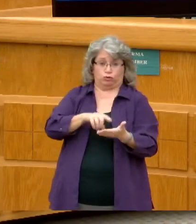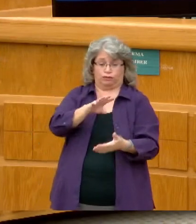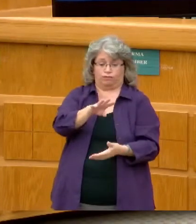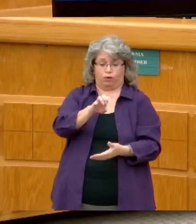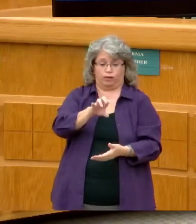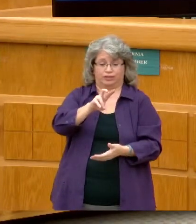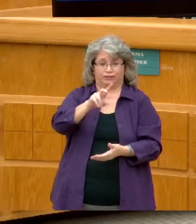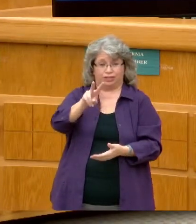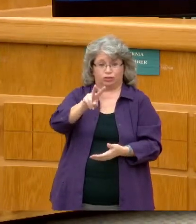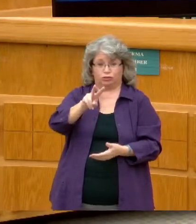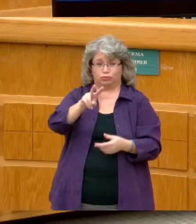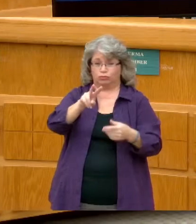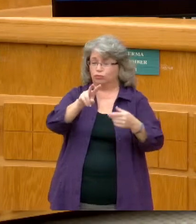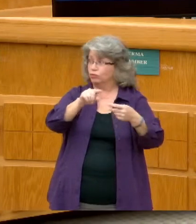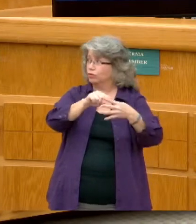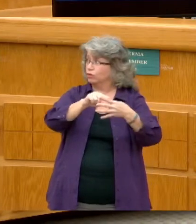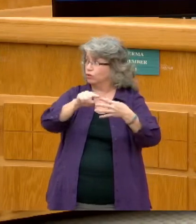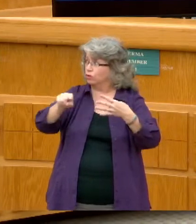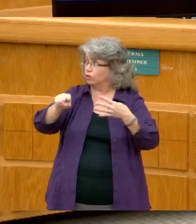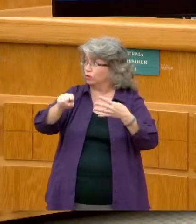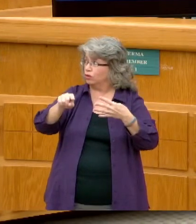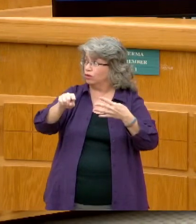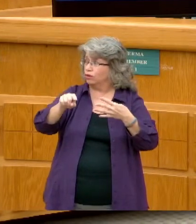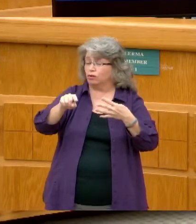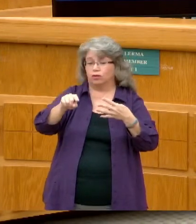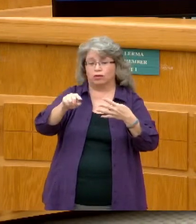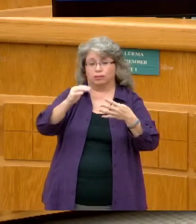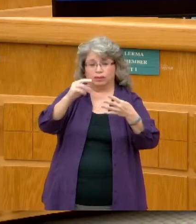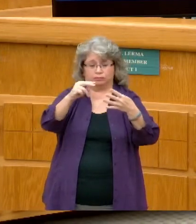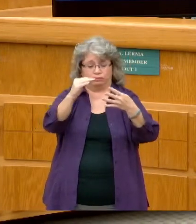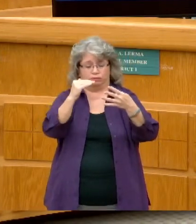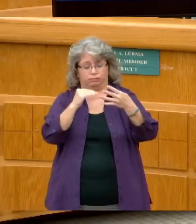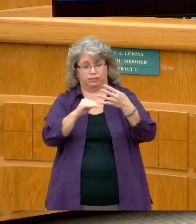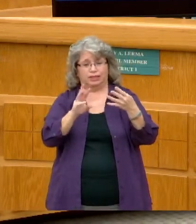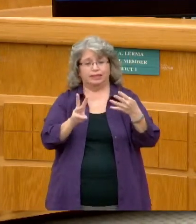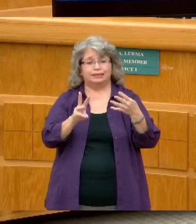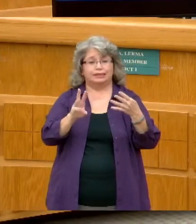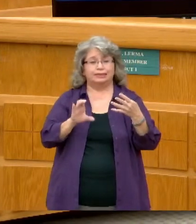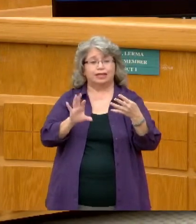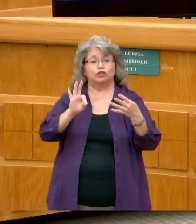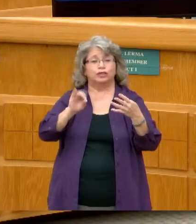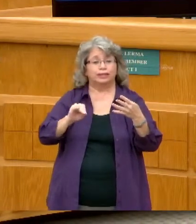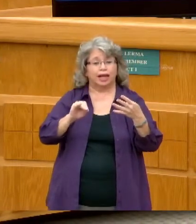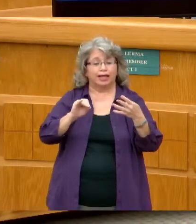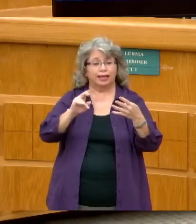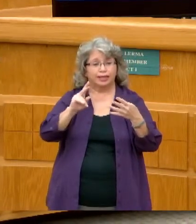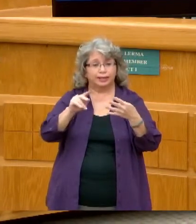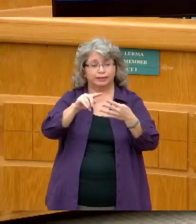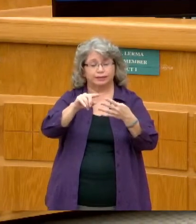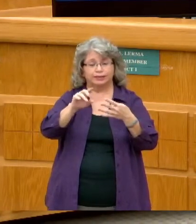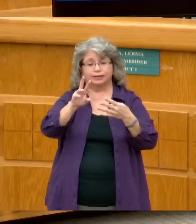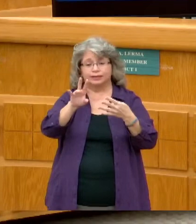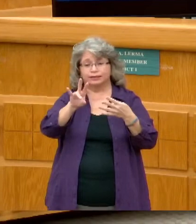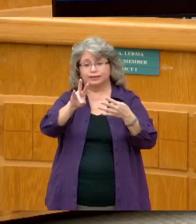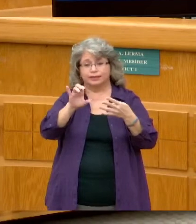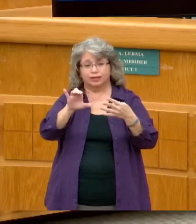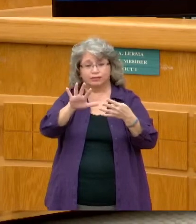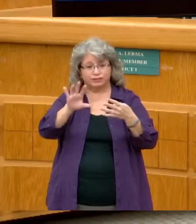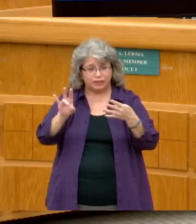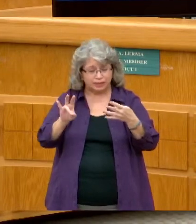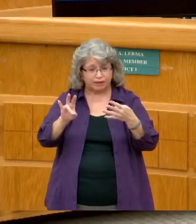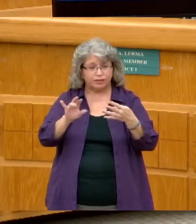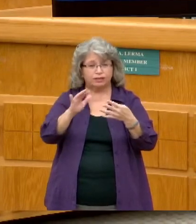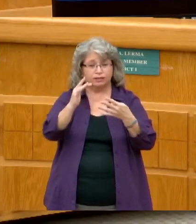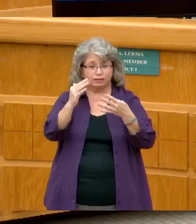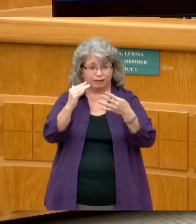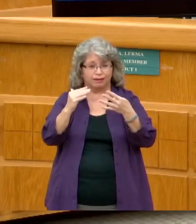on that first line, people that came through the drive-through. Look below it, 690 people came through, 657. And so